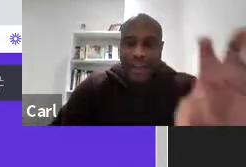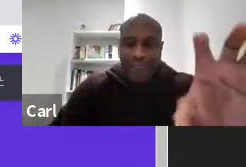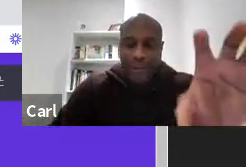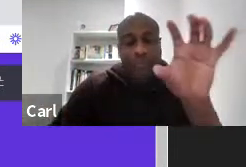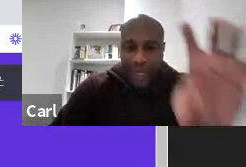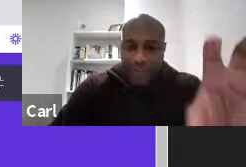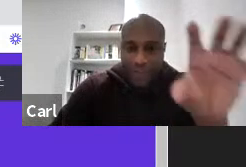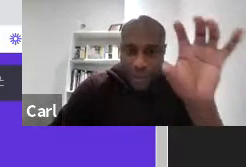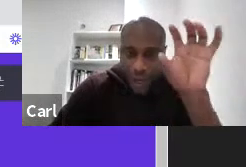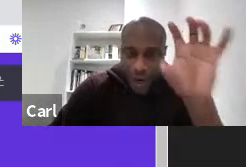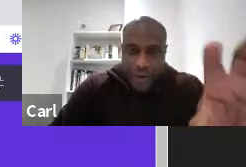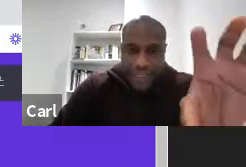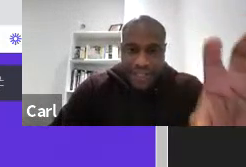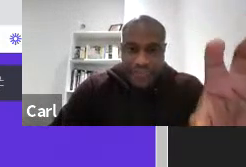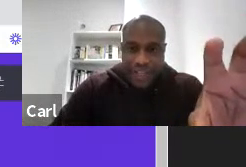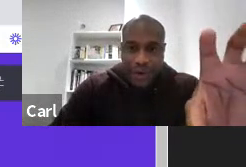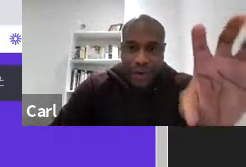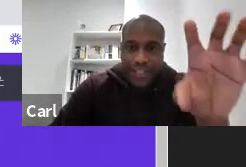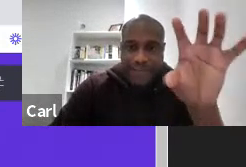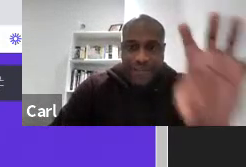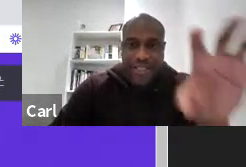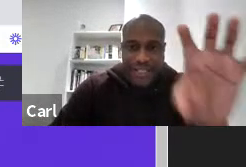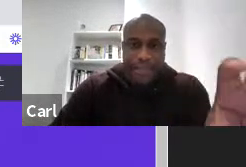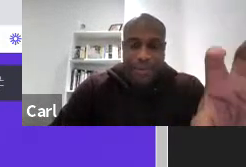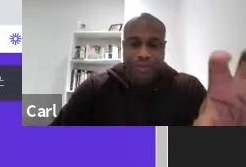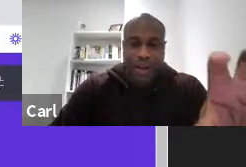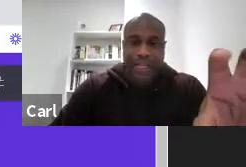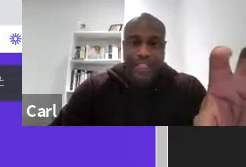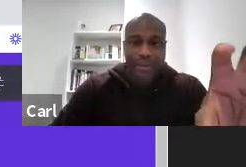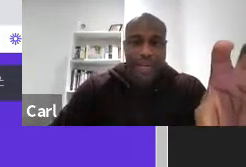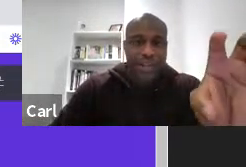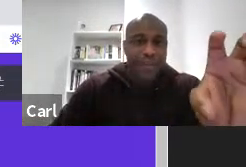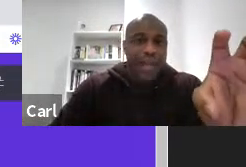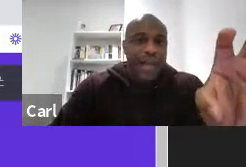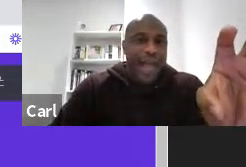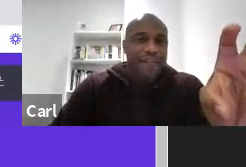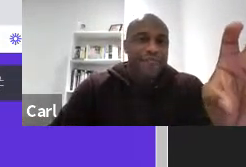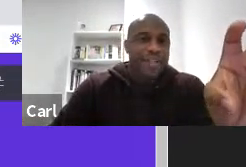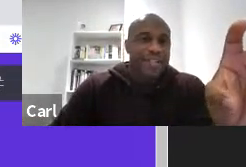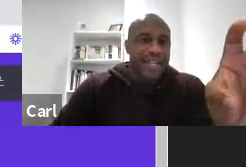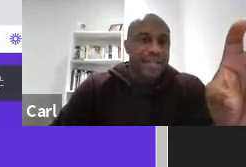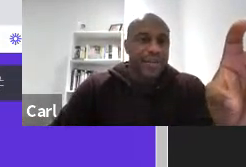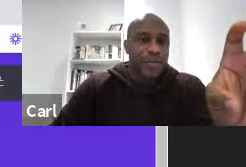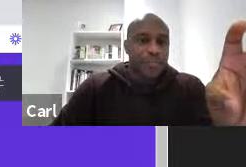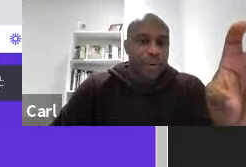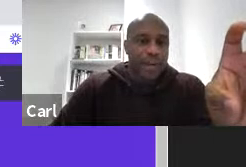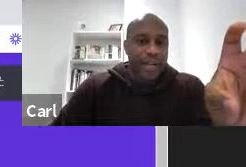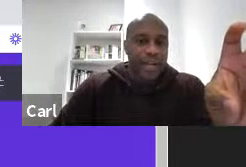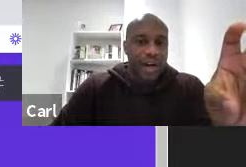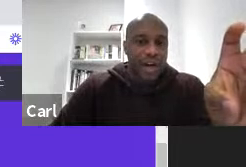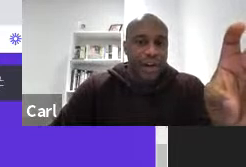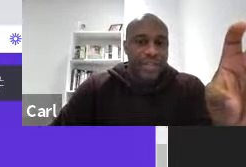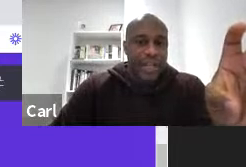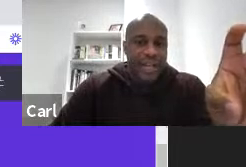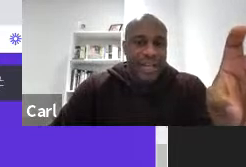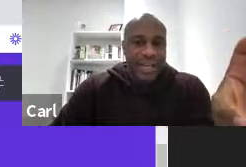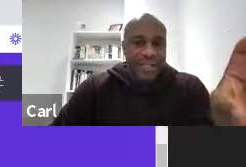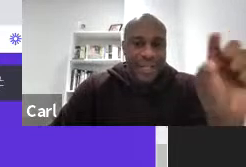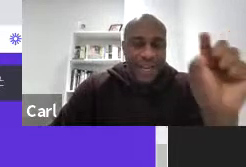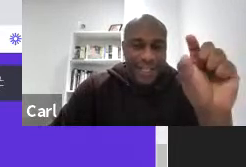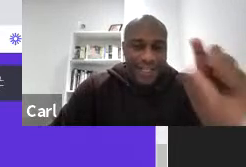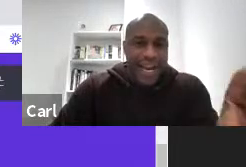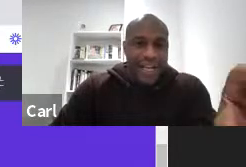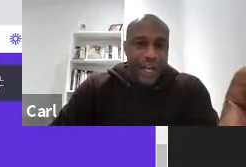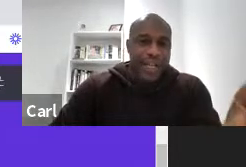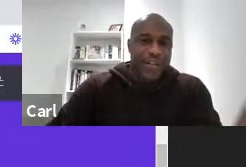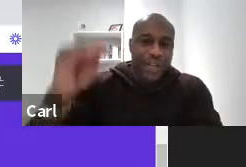ultimately, KickStART is something where it's very simple to create a landing page. Every single block in KickStART is